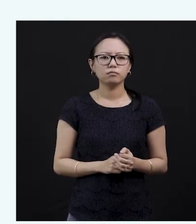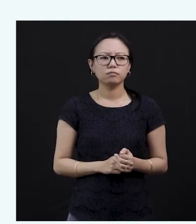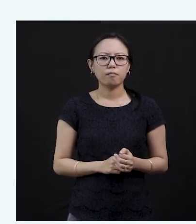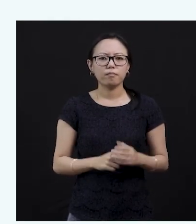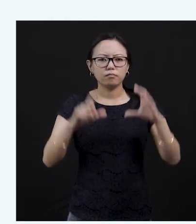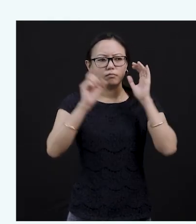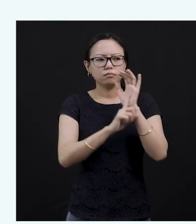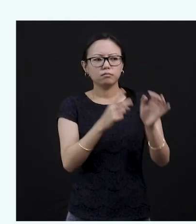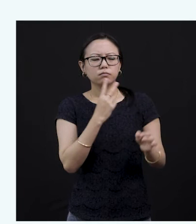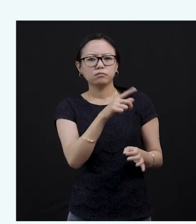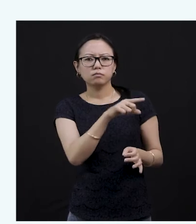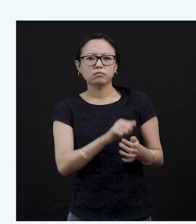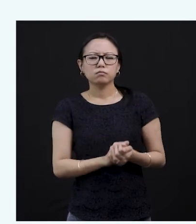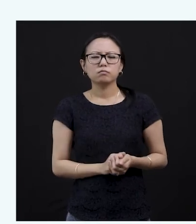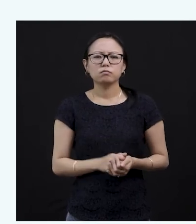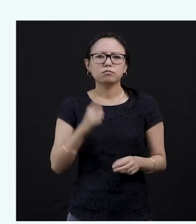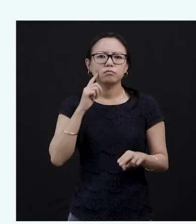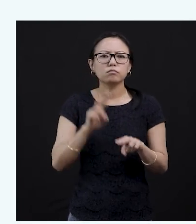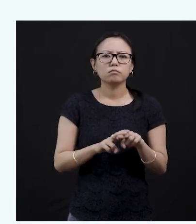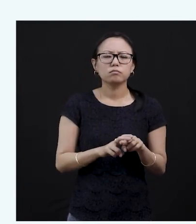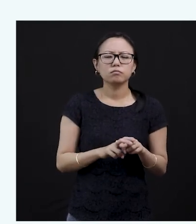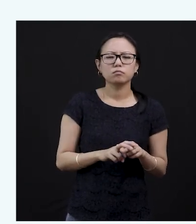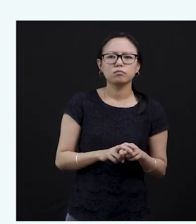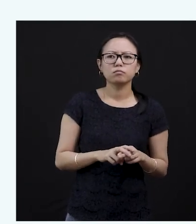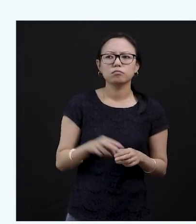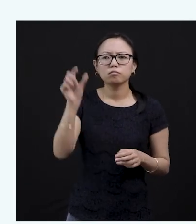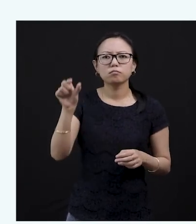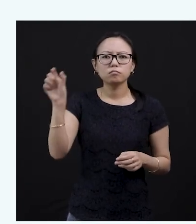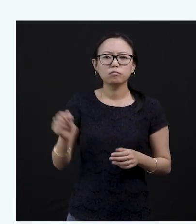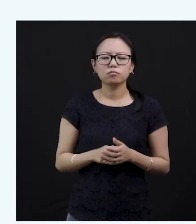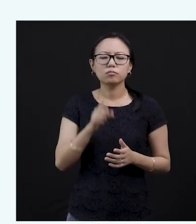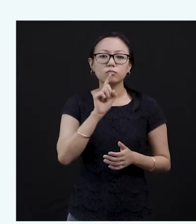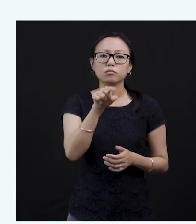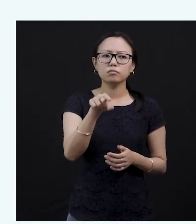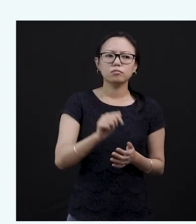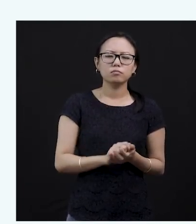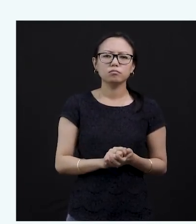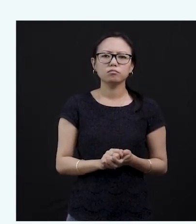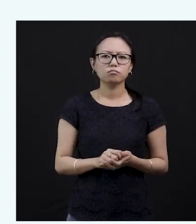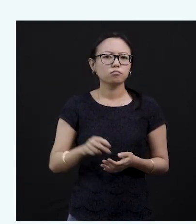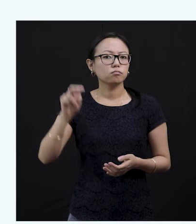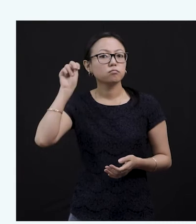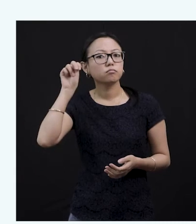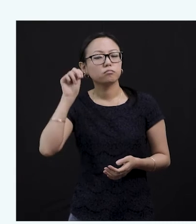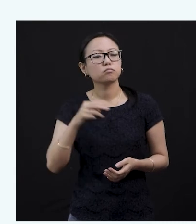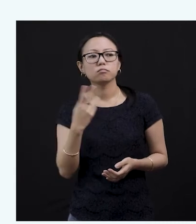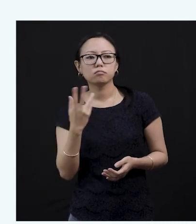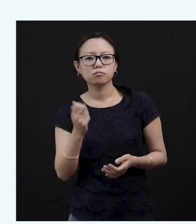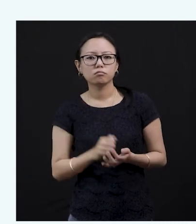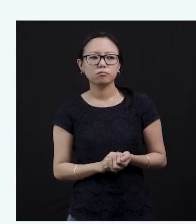location of Nagaland, if somebody asks you where is Nagaland, so you can see